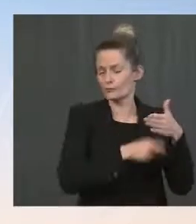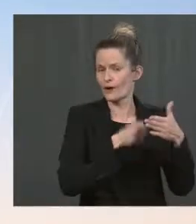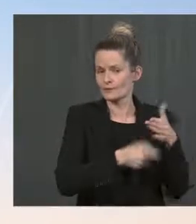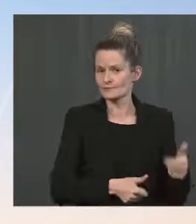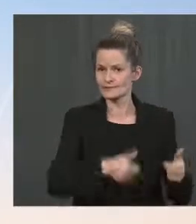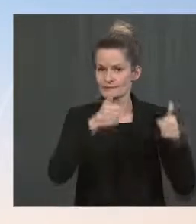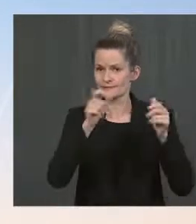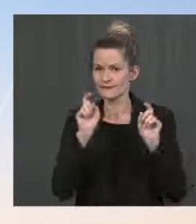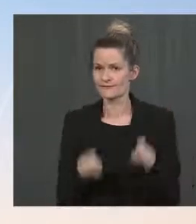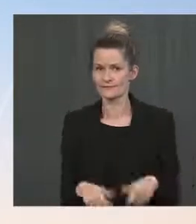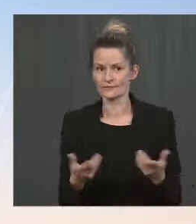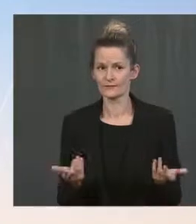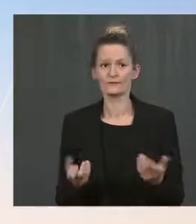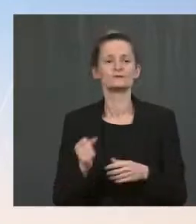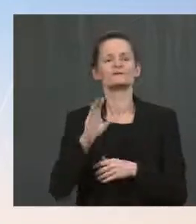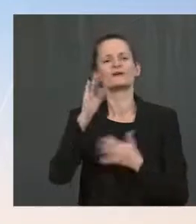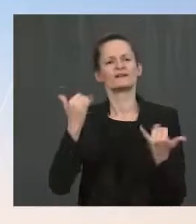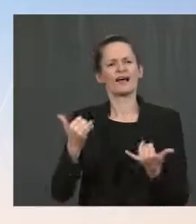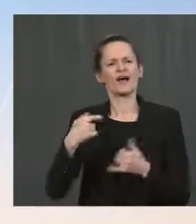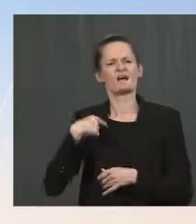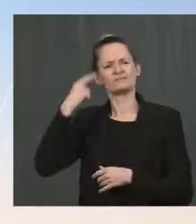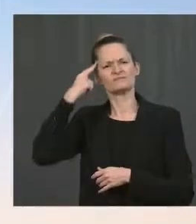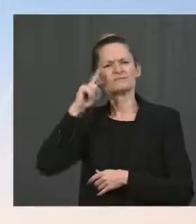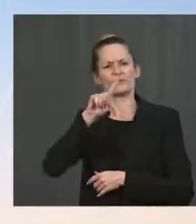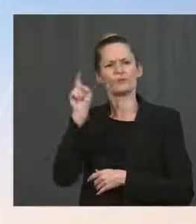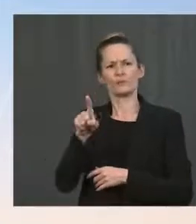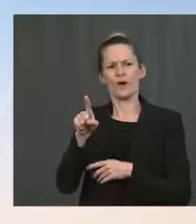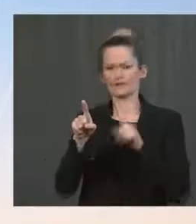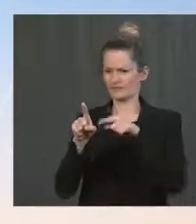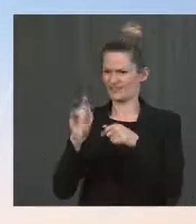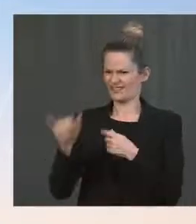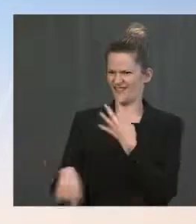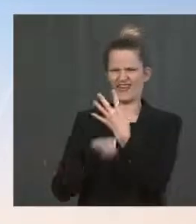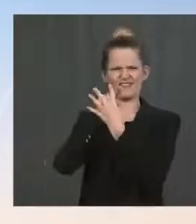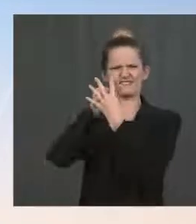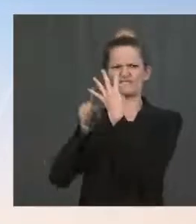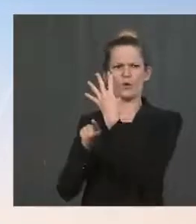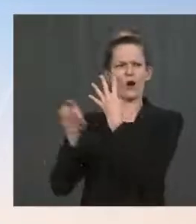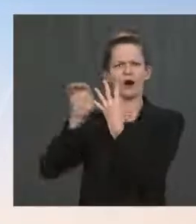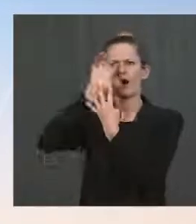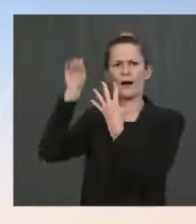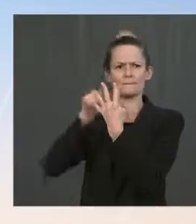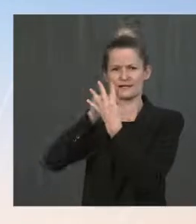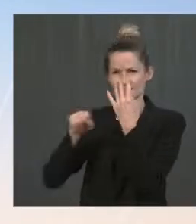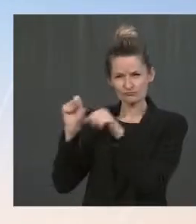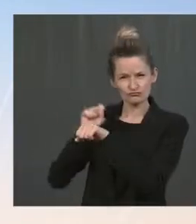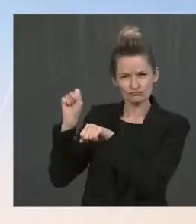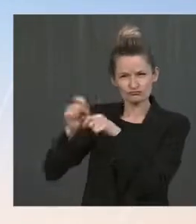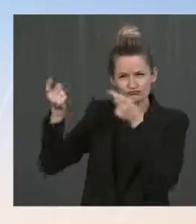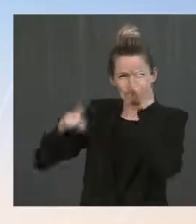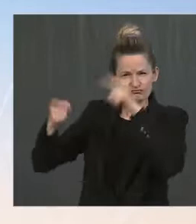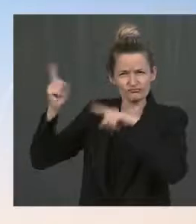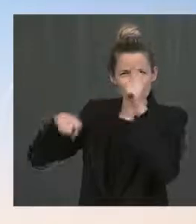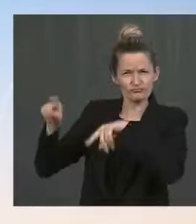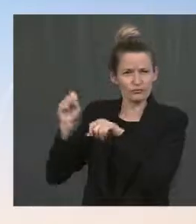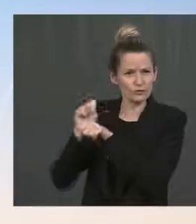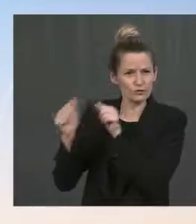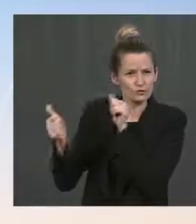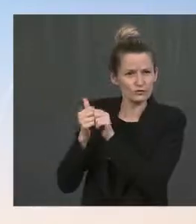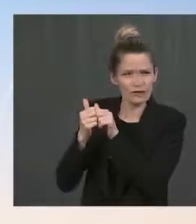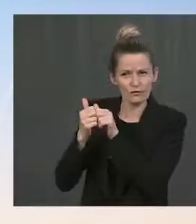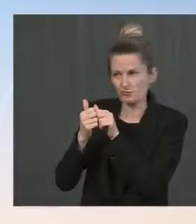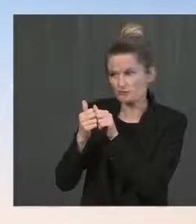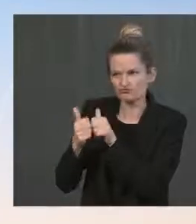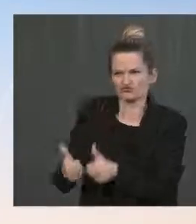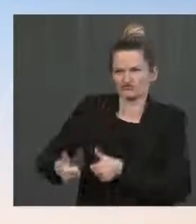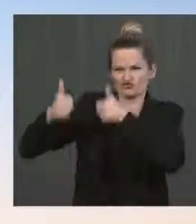question of, in this consolidated industry, are those price increases being driven by being passed on